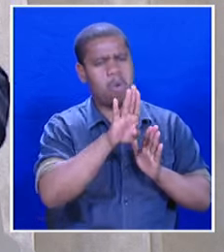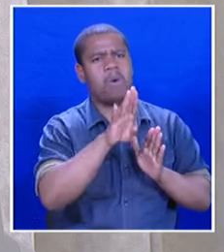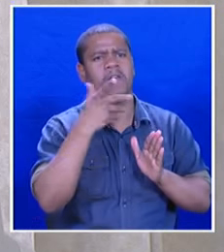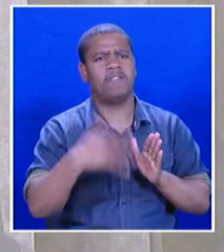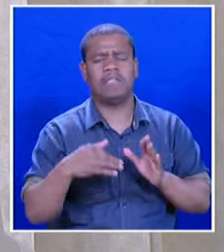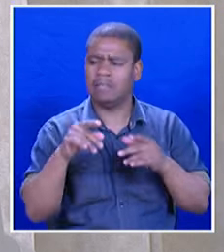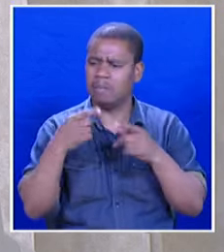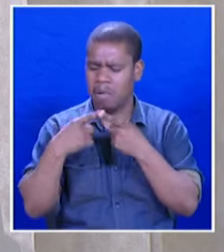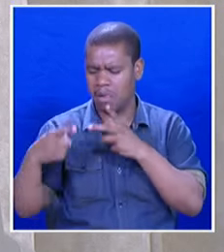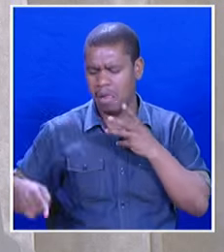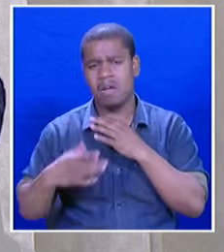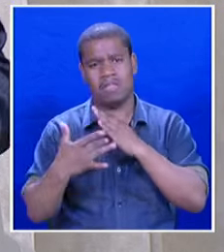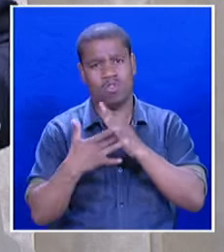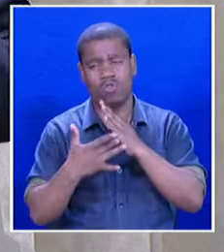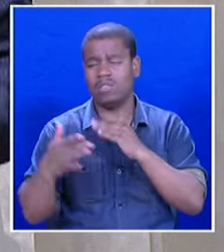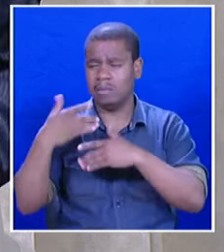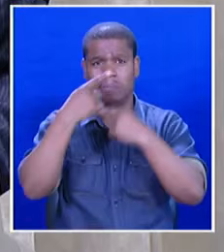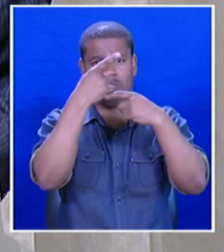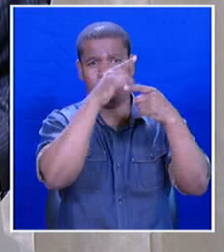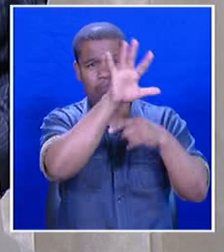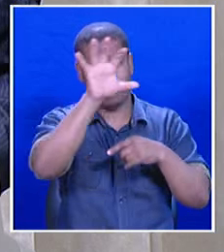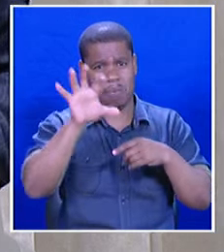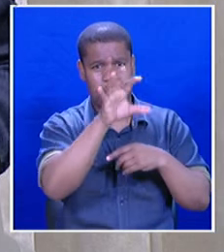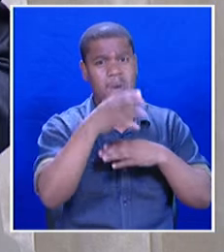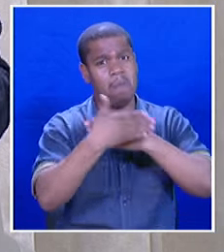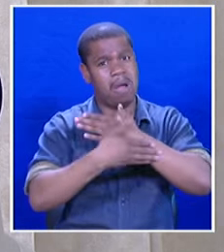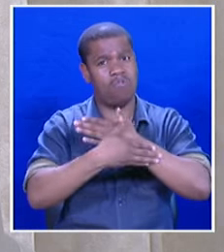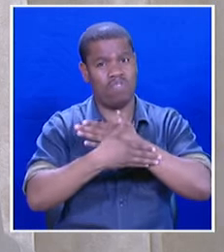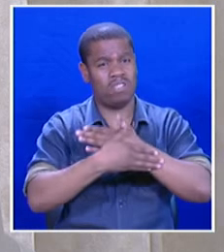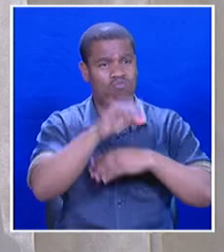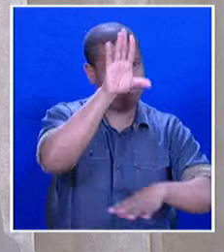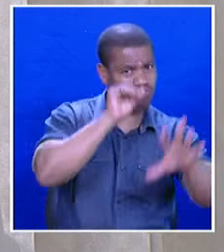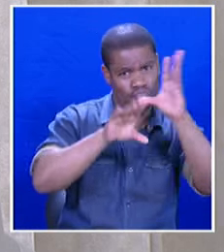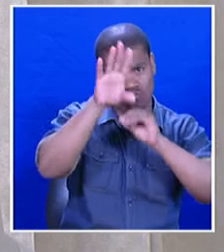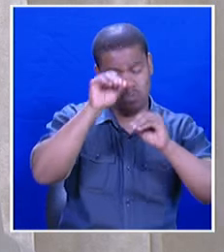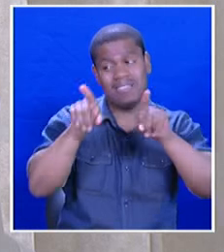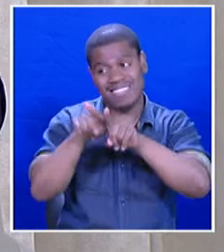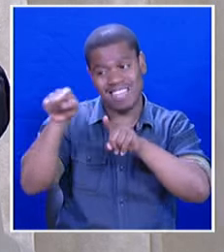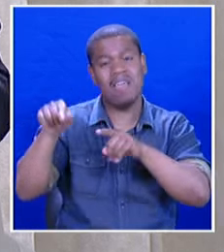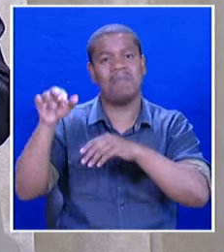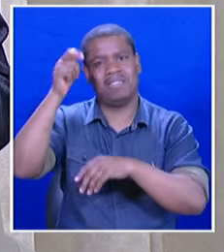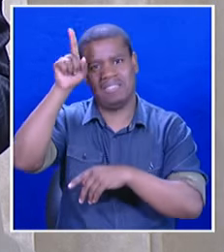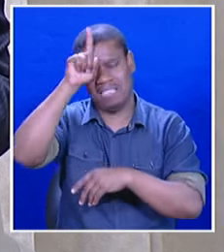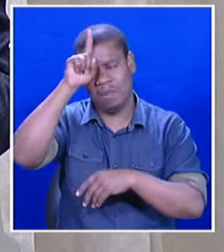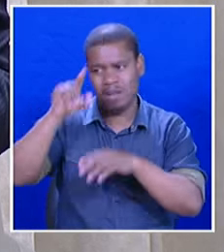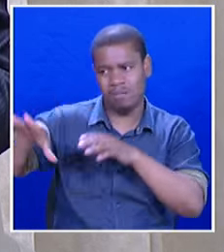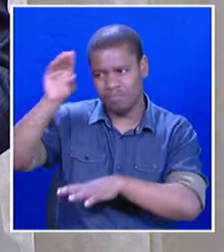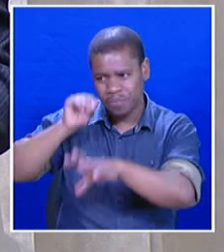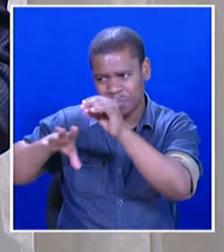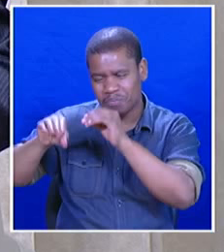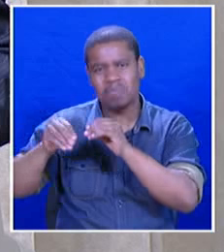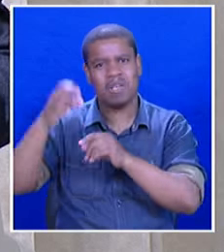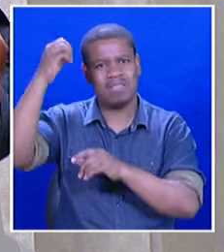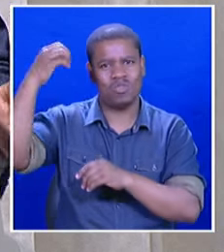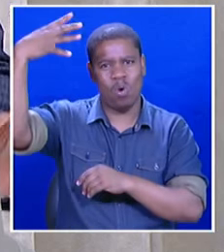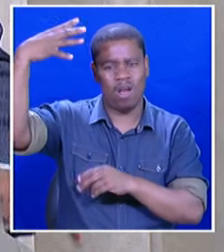from a number of countries, Germany included, with regard to solar, with regard to wind, and